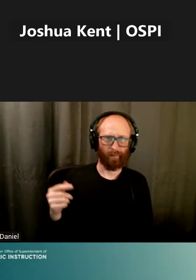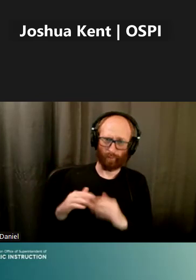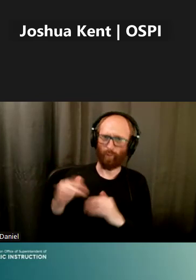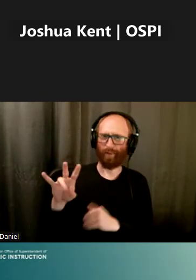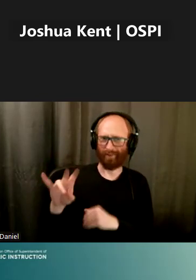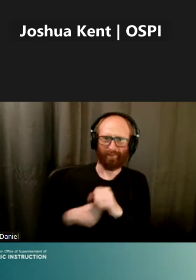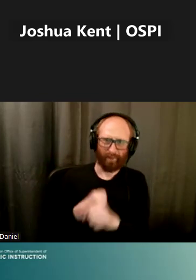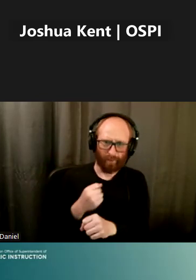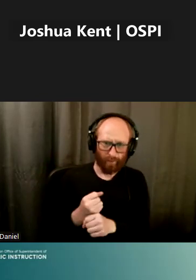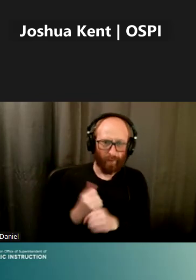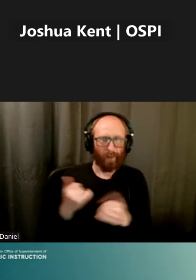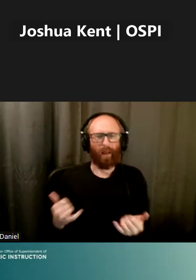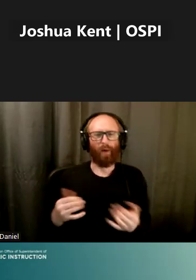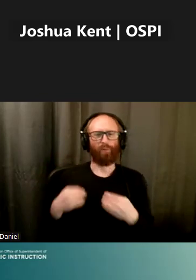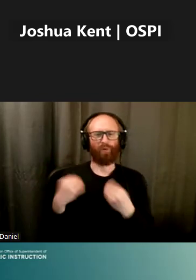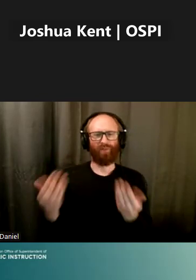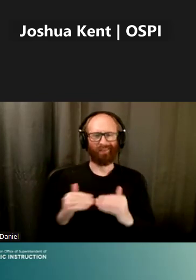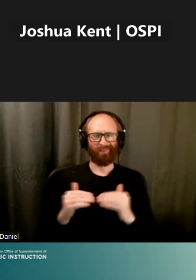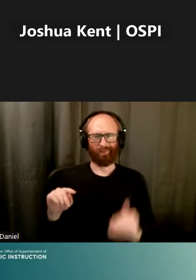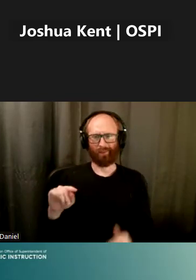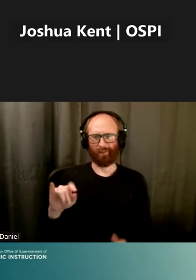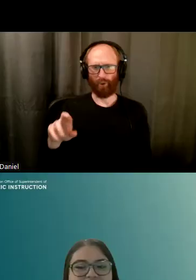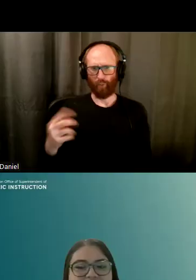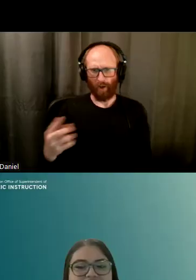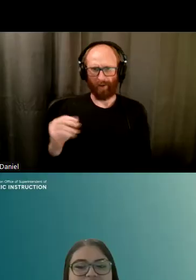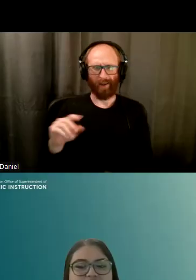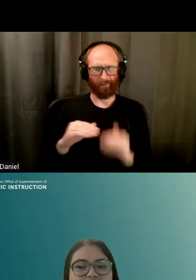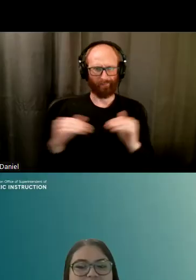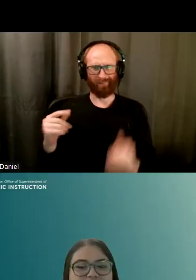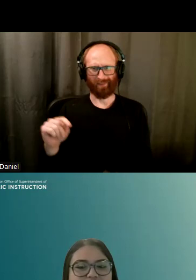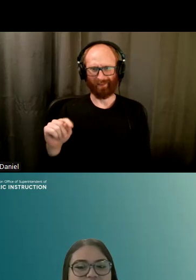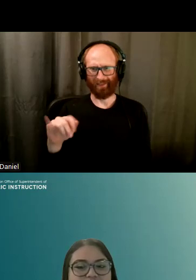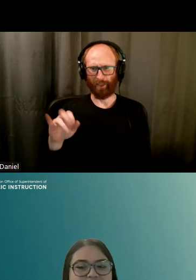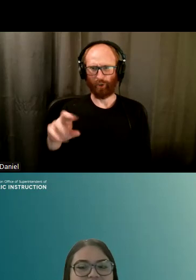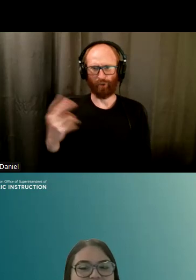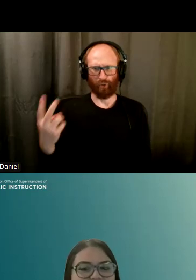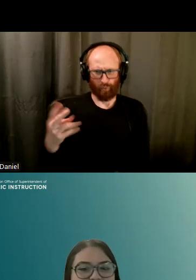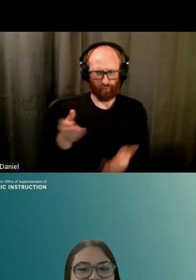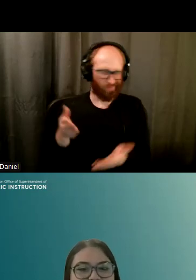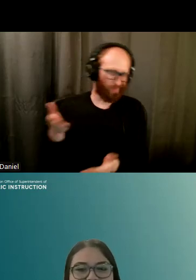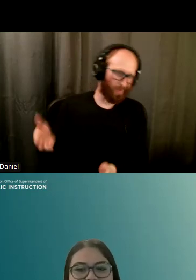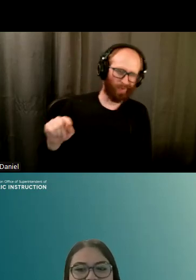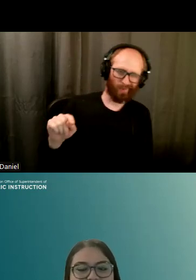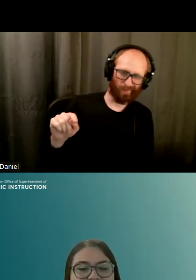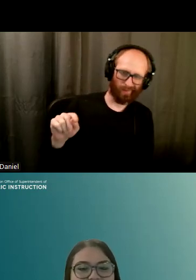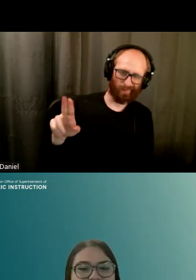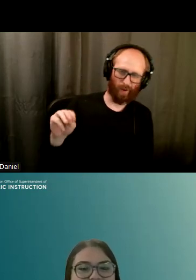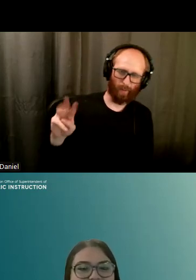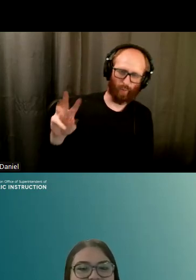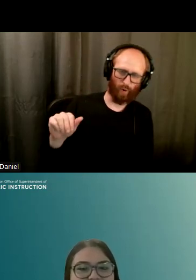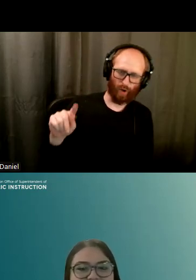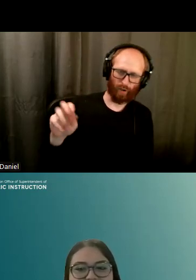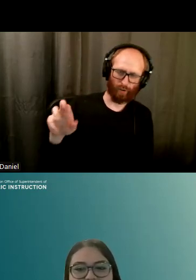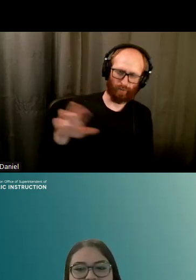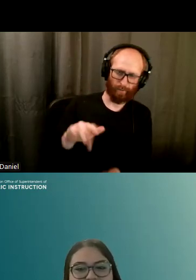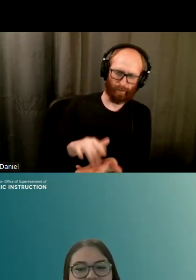currently provides Tier 1 and Tier 2 services at Tumwater Middle School as part of their